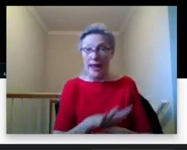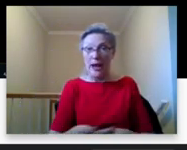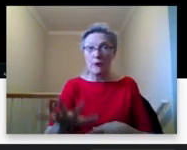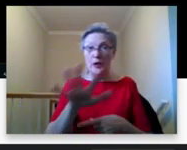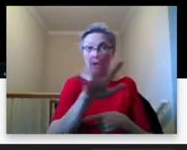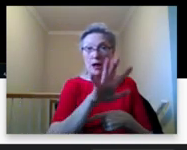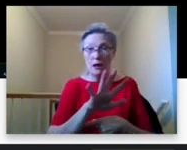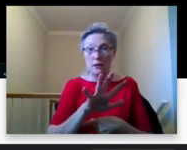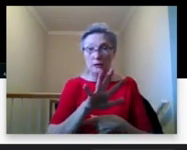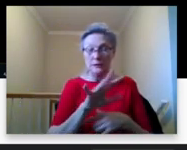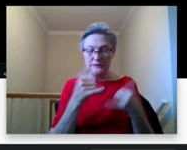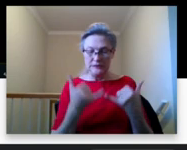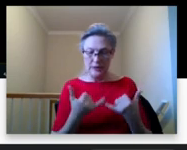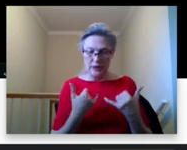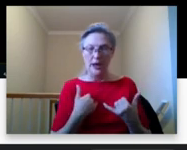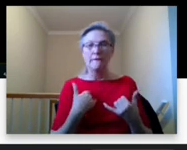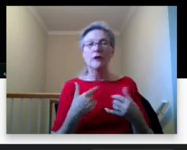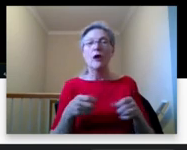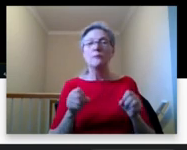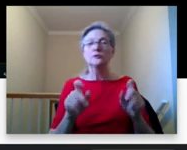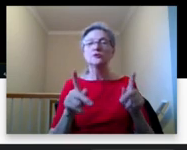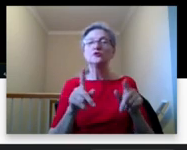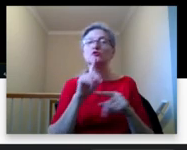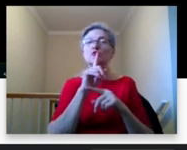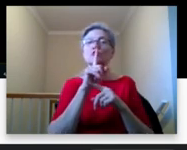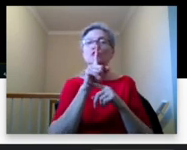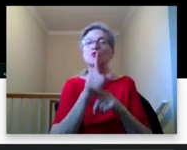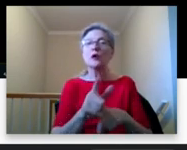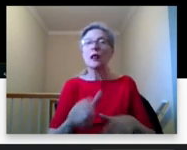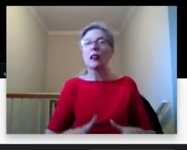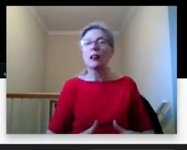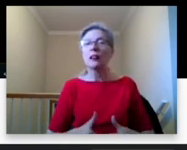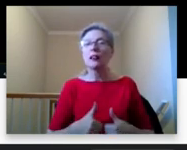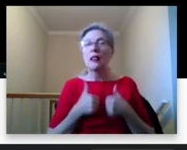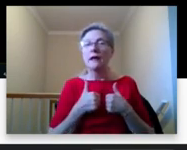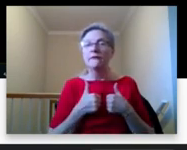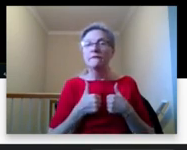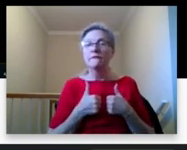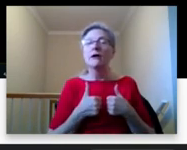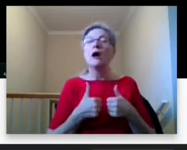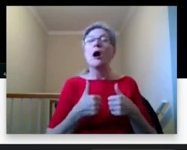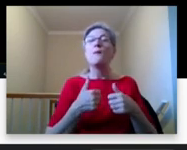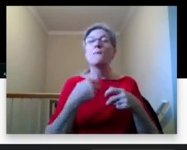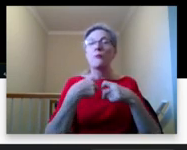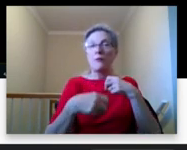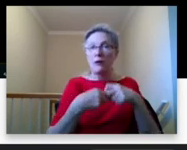to have the opportunity to do some real life problem solving with area in your home.